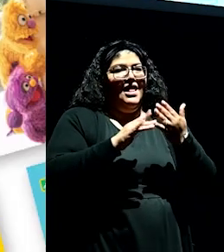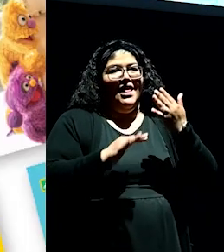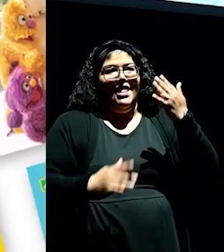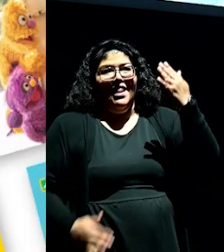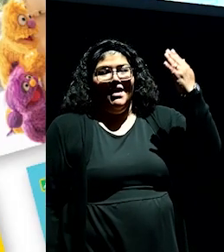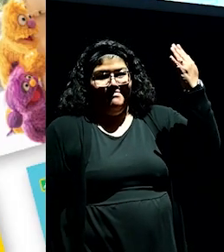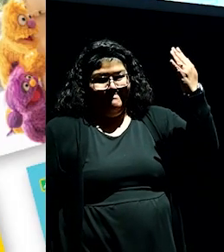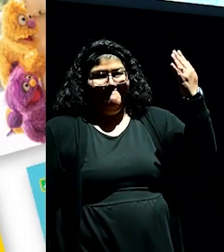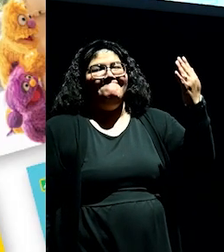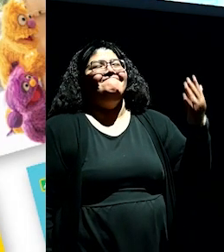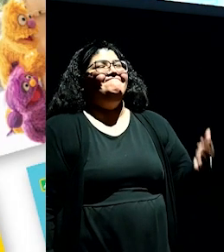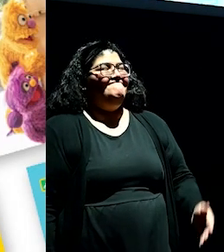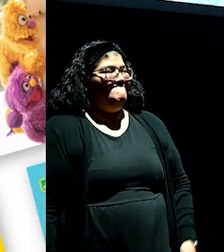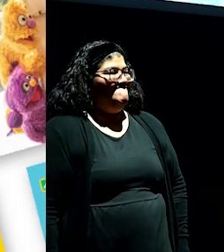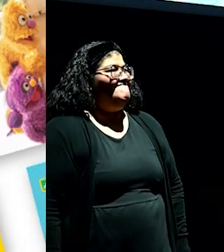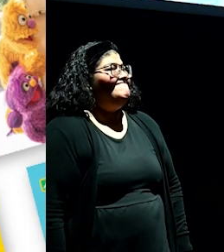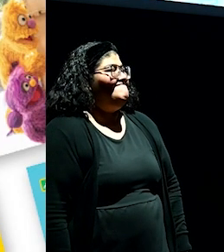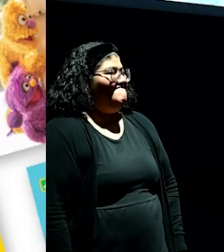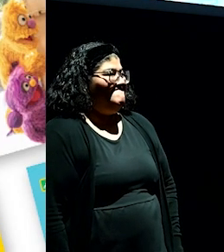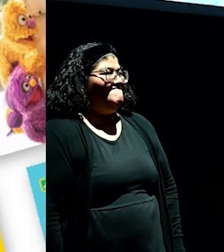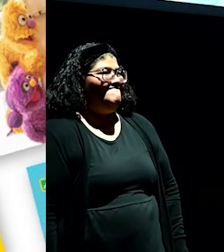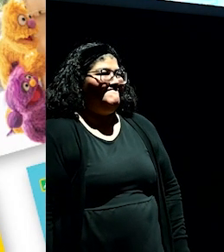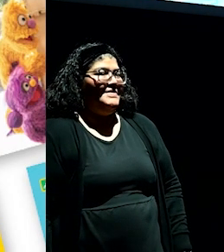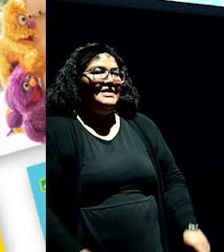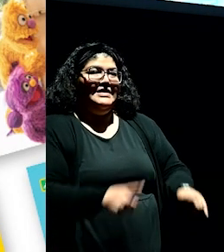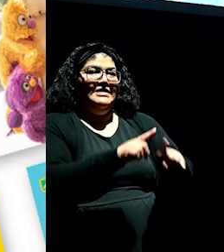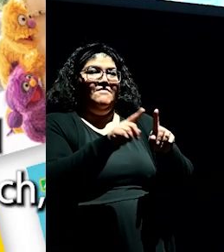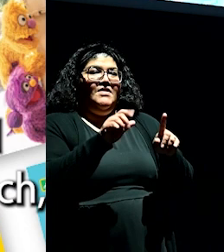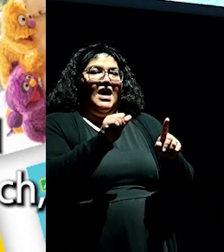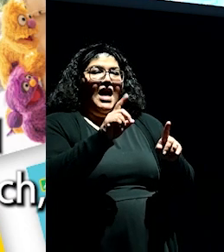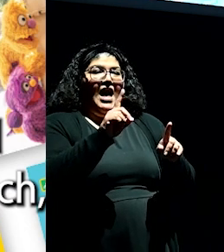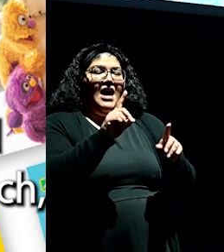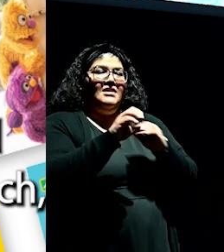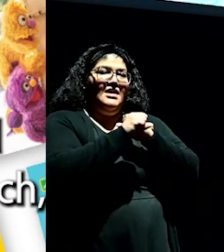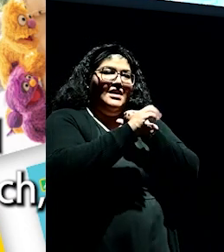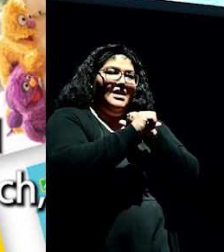and so different campaigns.